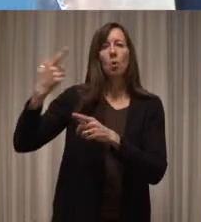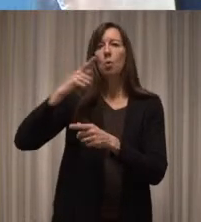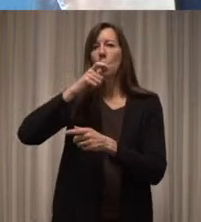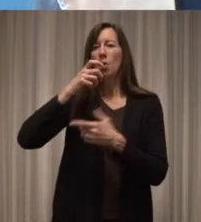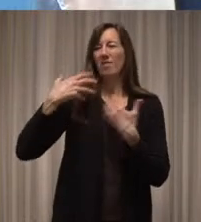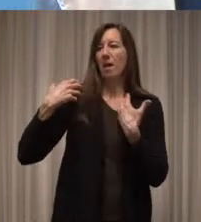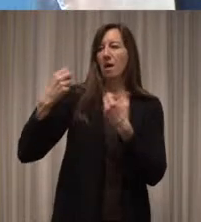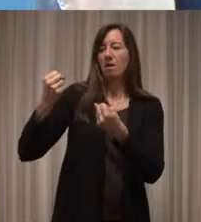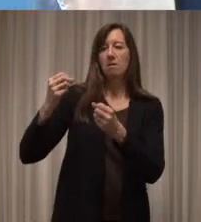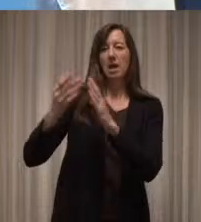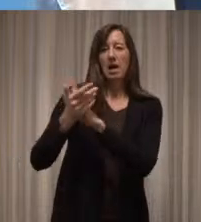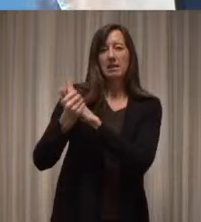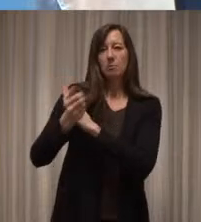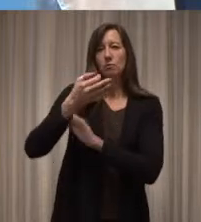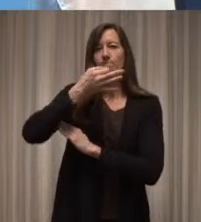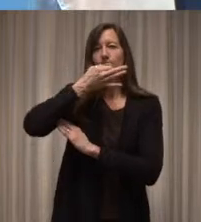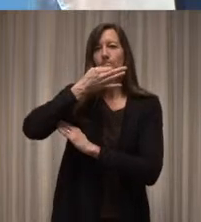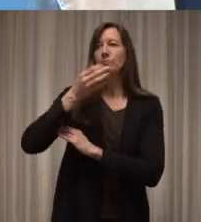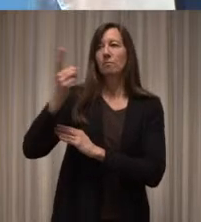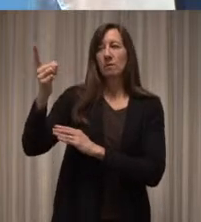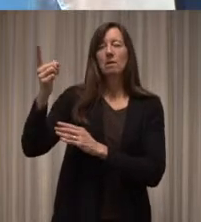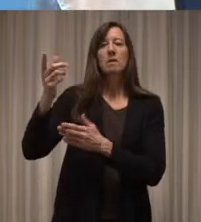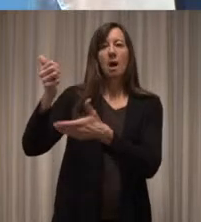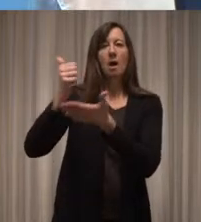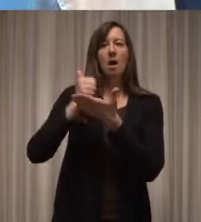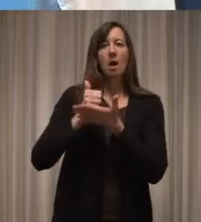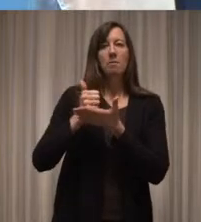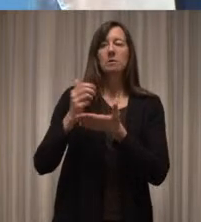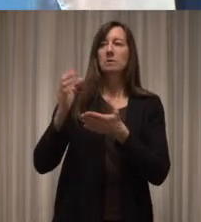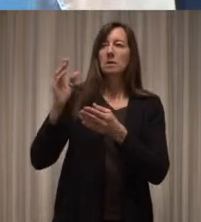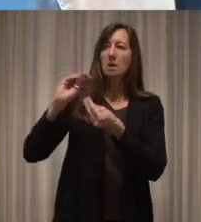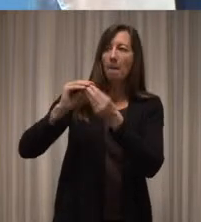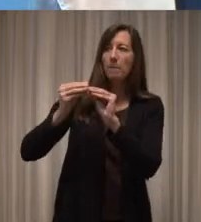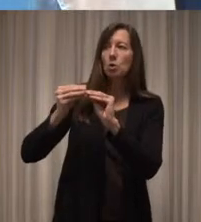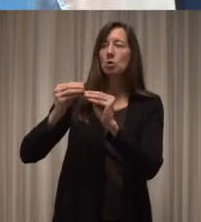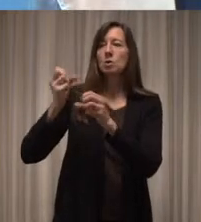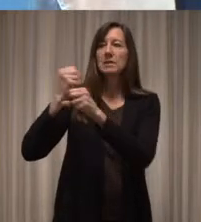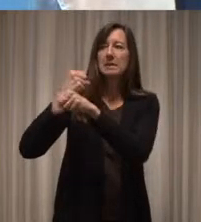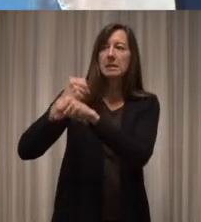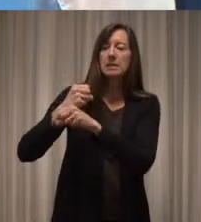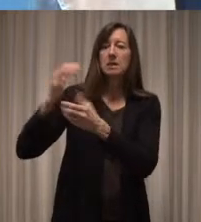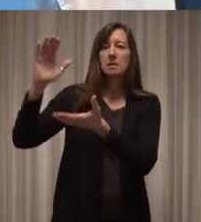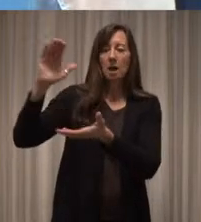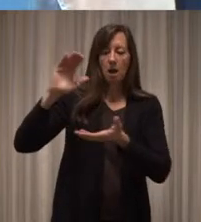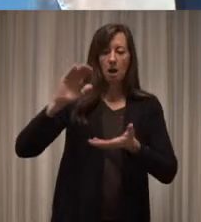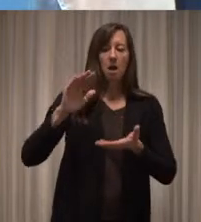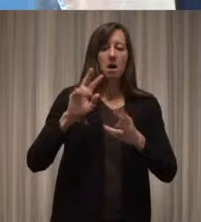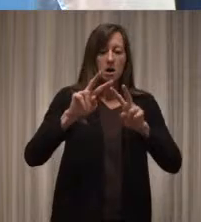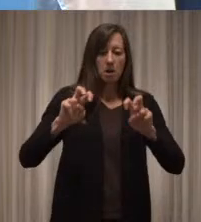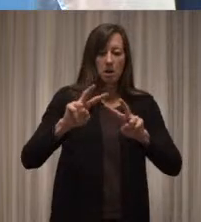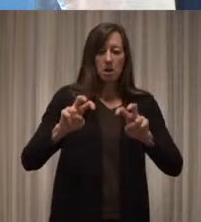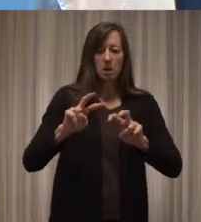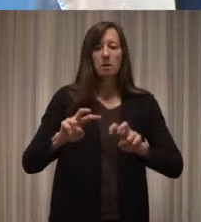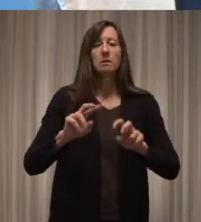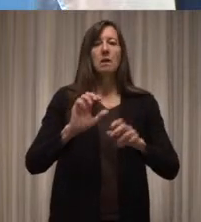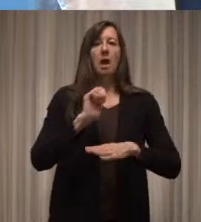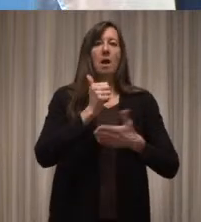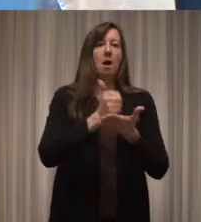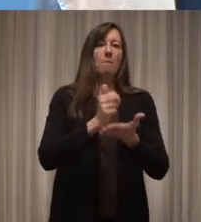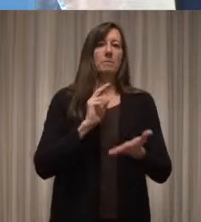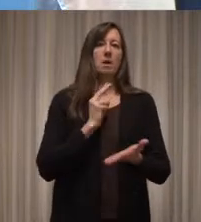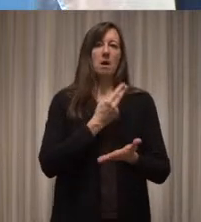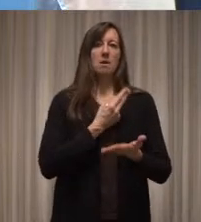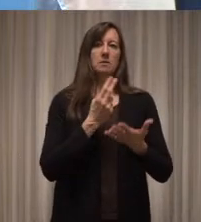list. The other thing that I want to talk about is just, and I know I'm sharing a lot of numbers, but I think it's important for people